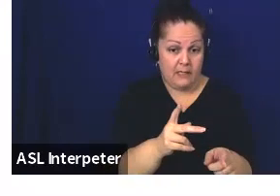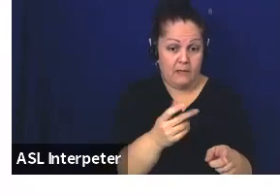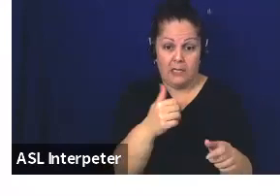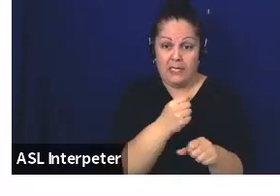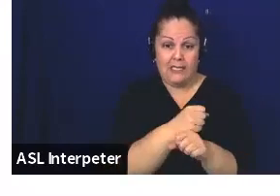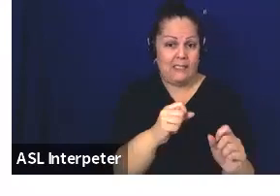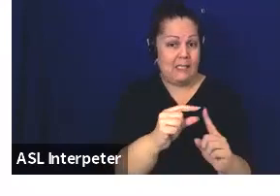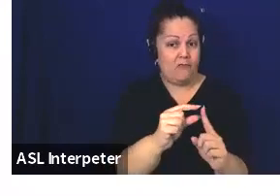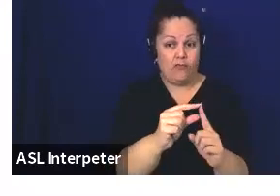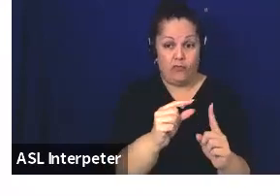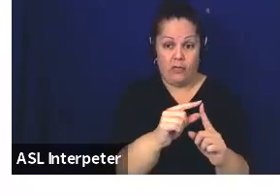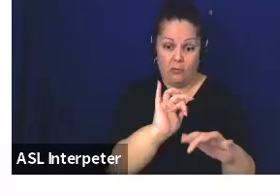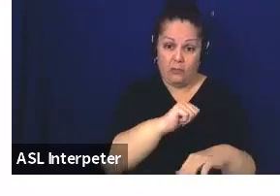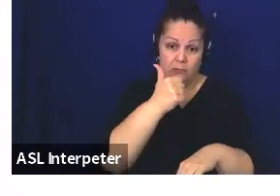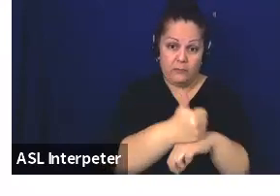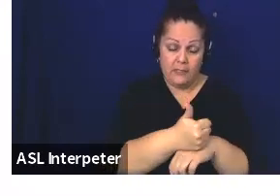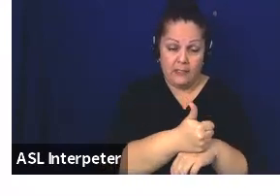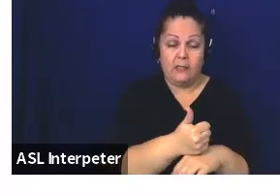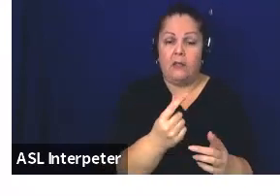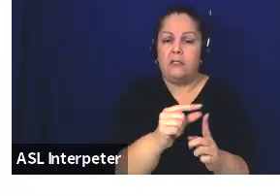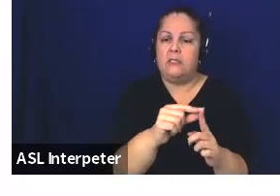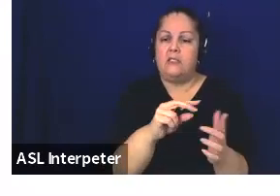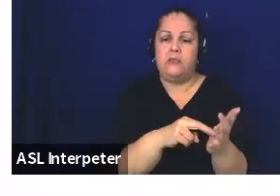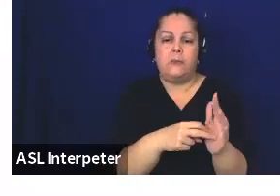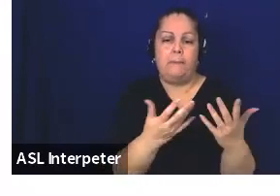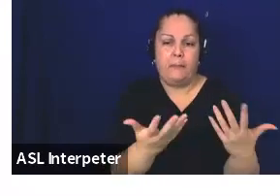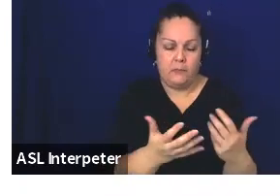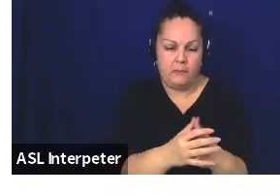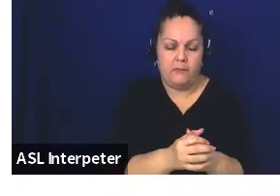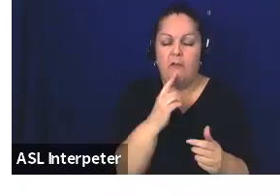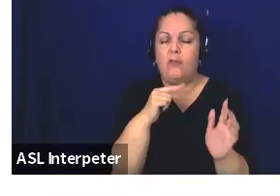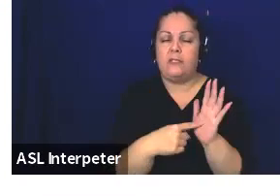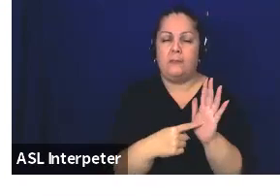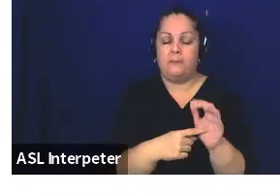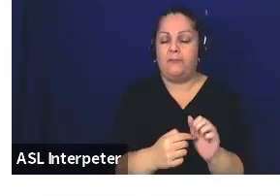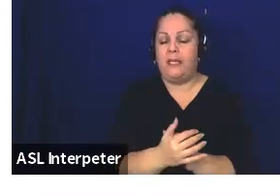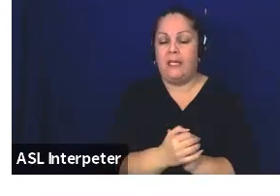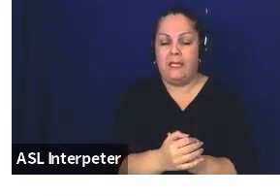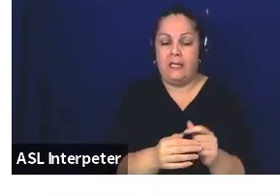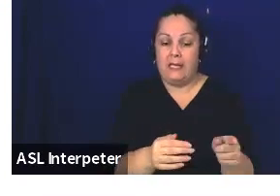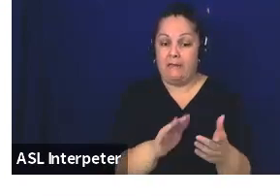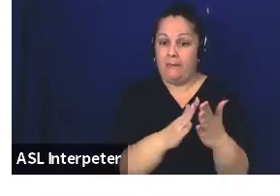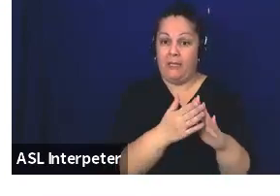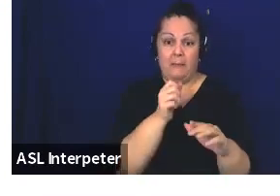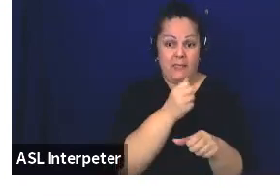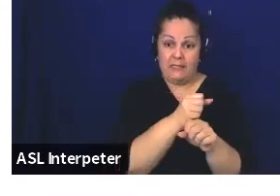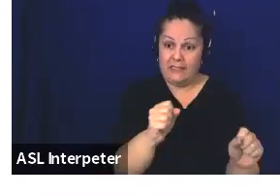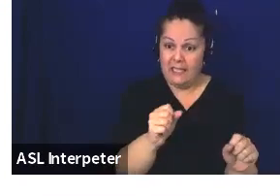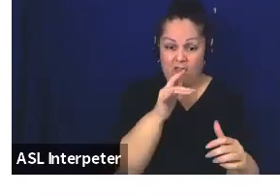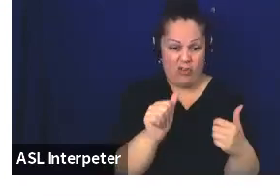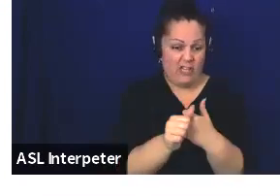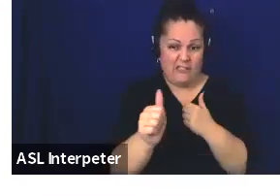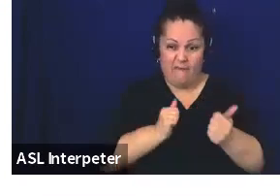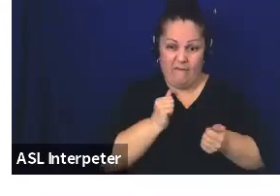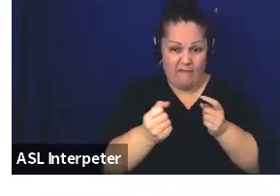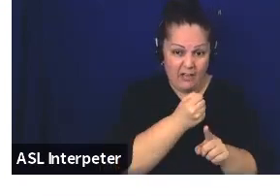words that you want to use and what those safe words mean. For example, if it becomes unsafe or if there's violence, how